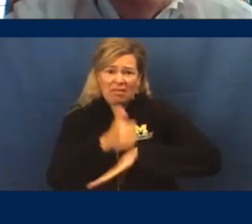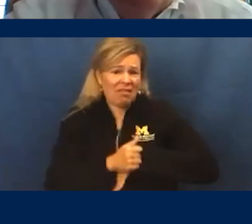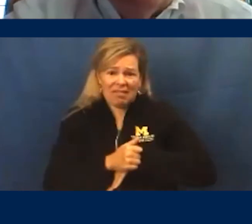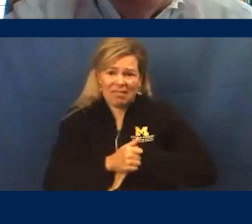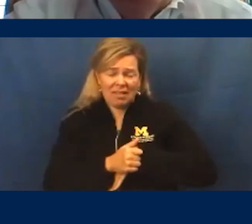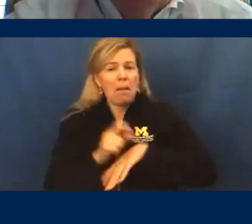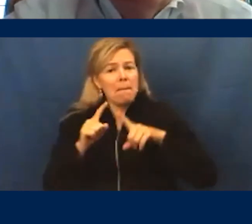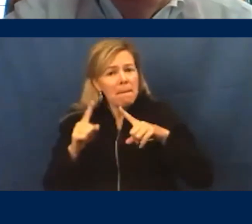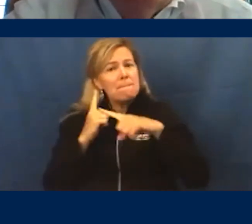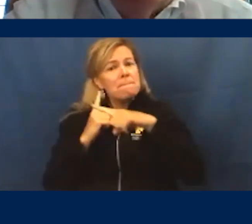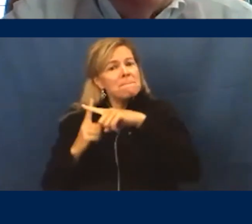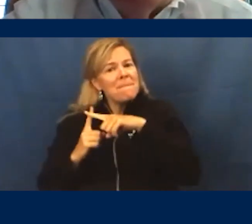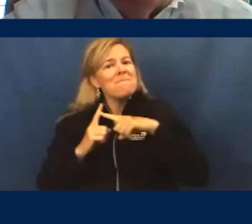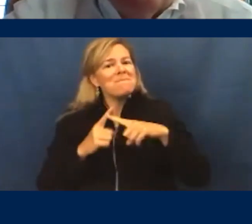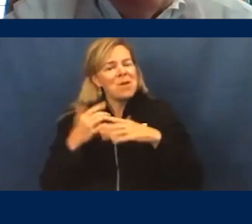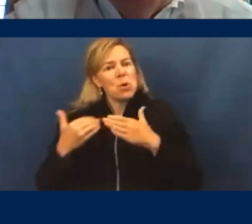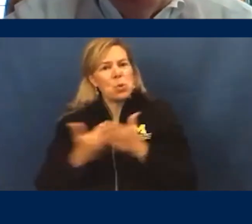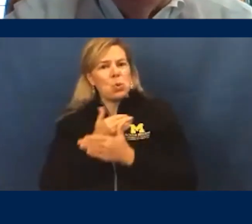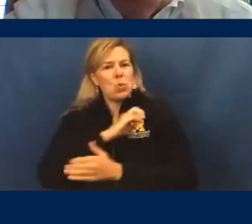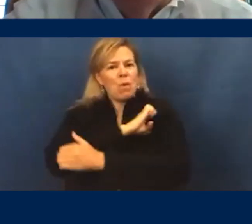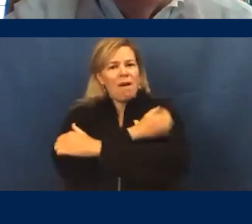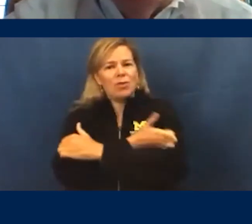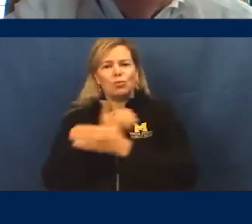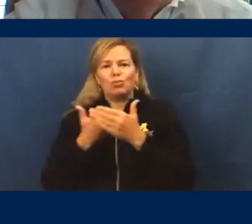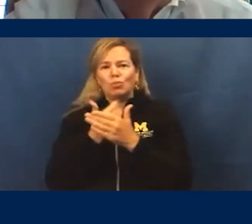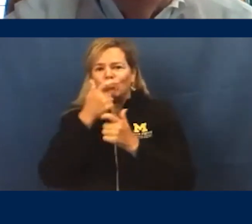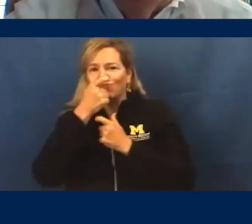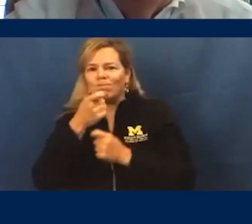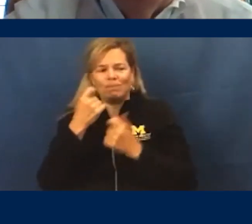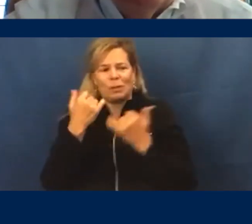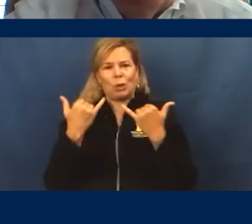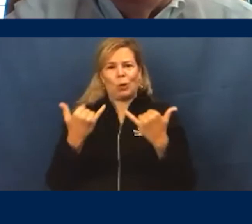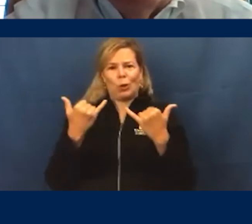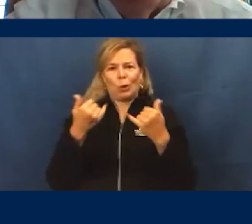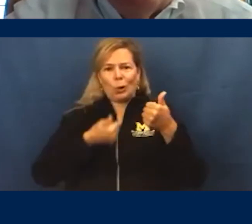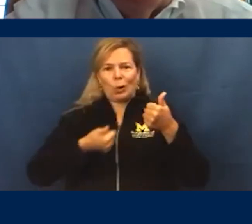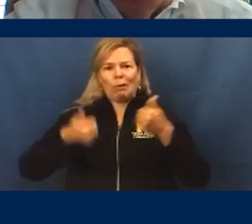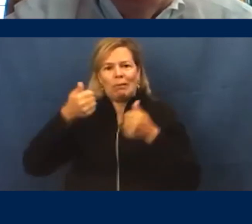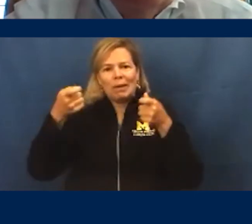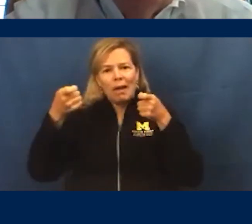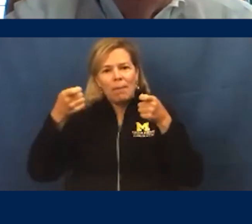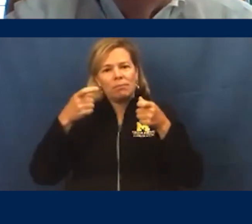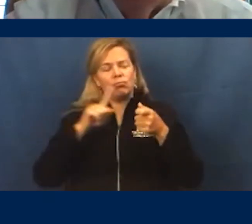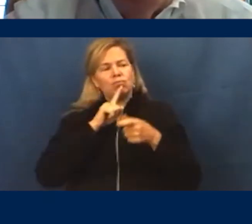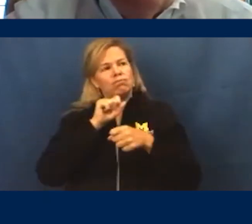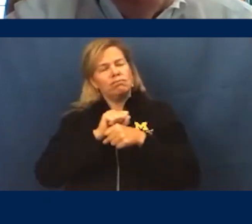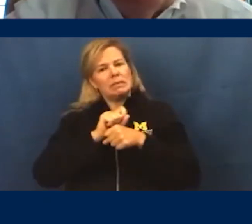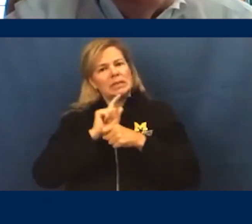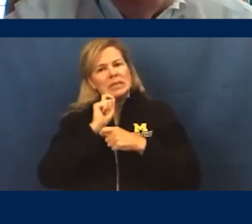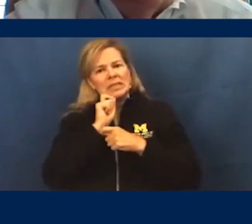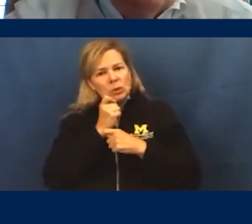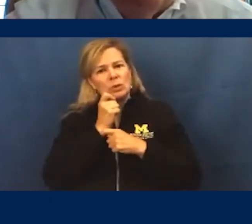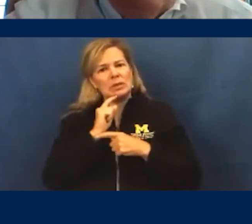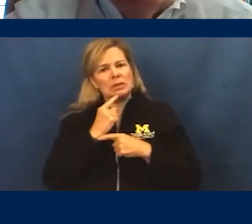new energy and interest in the current administration in terms of seriously addressing these